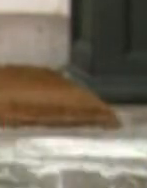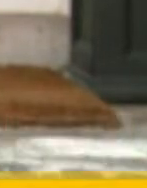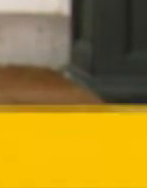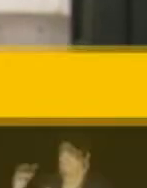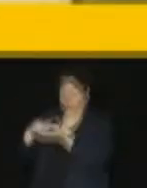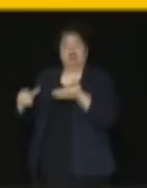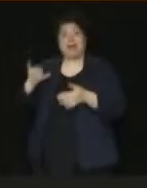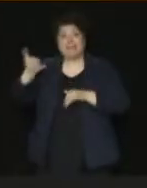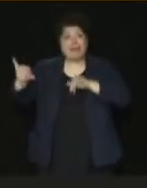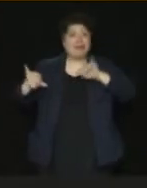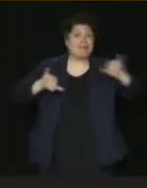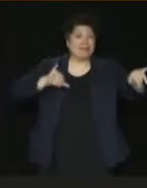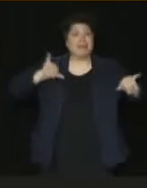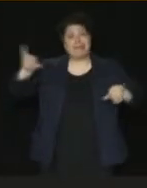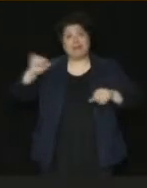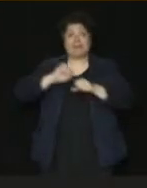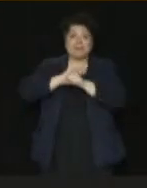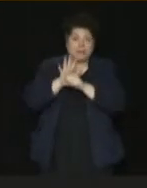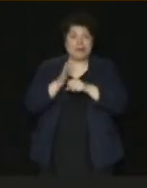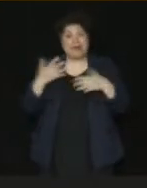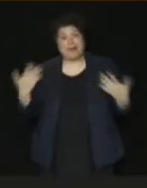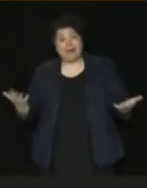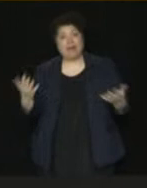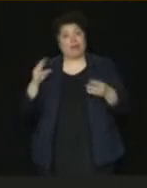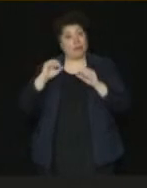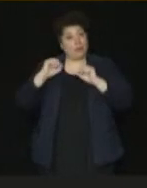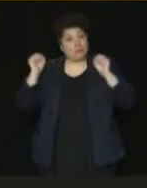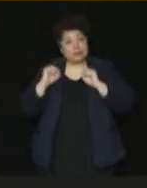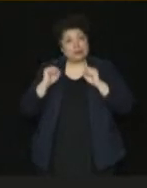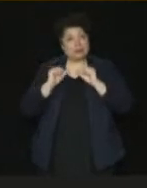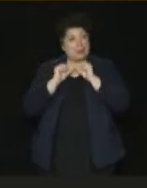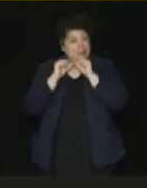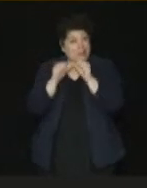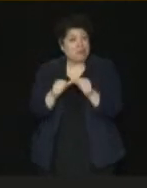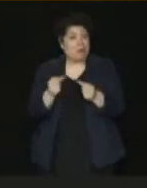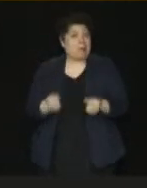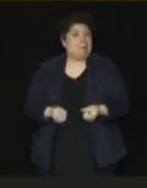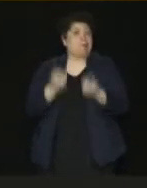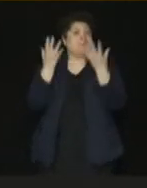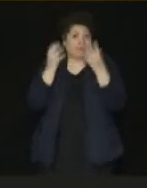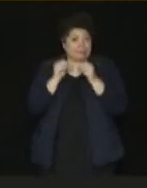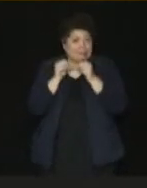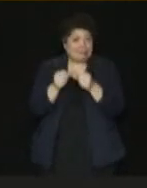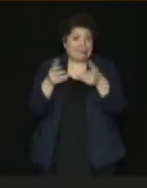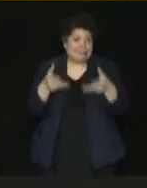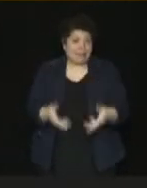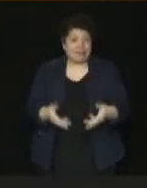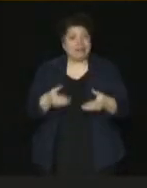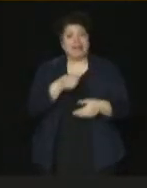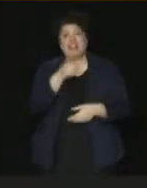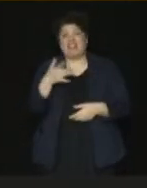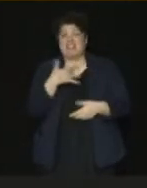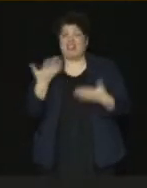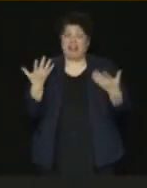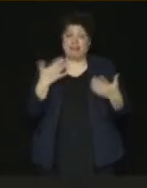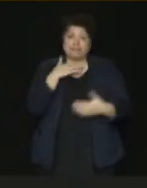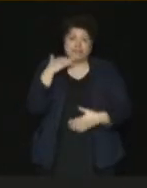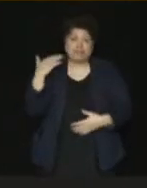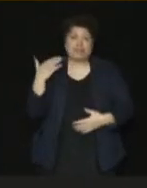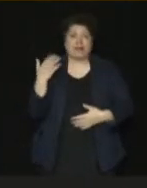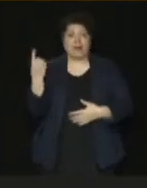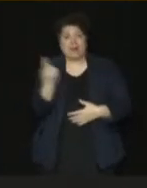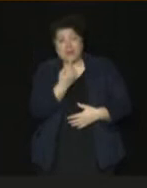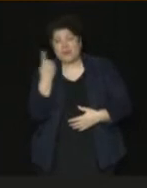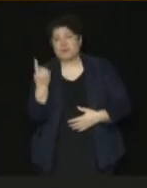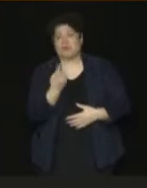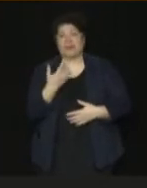just how long this winter is going to last. If you're tired and overwhelmed, that's understandable. The past 12 months